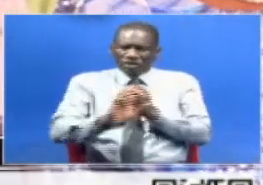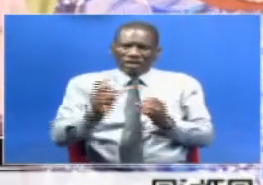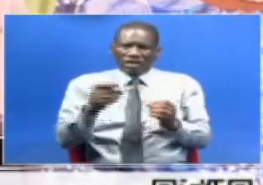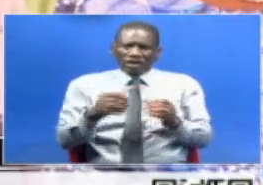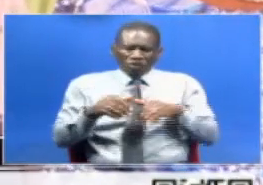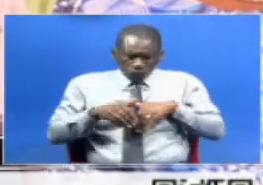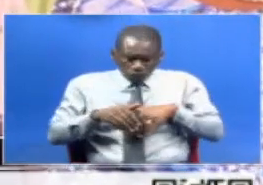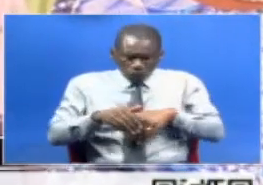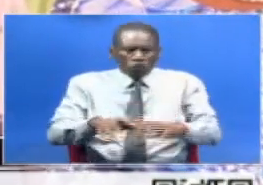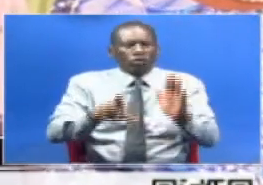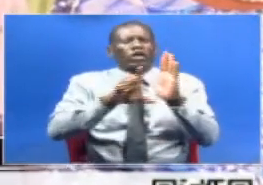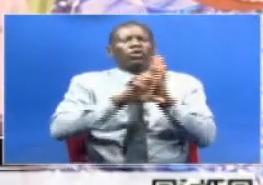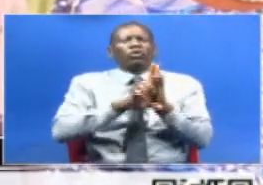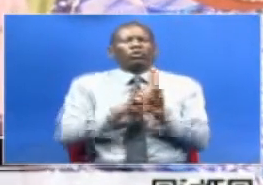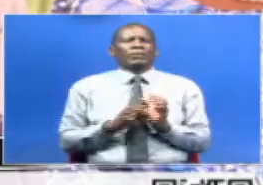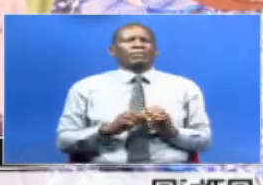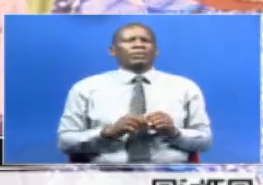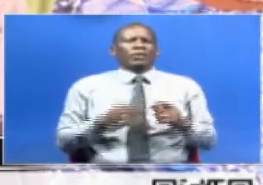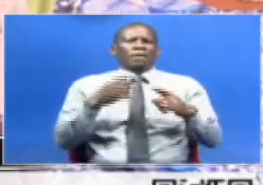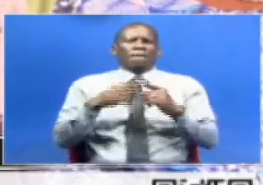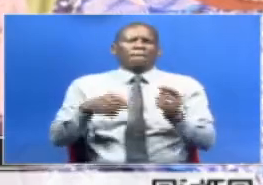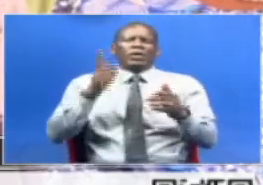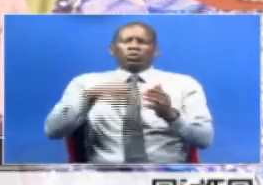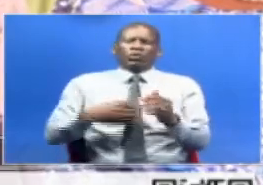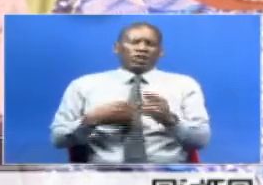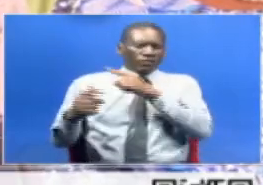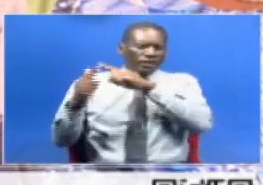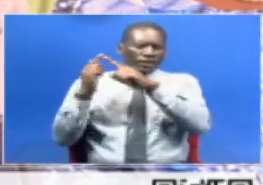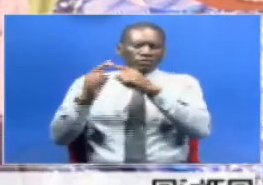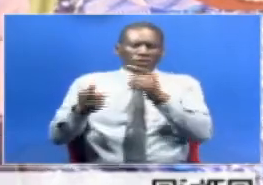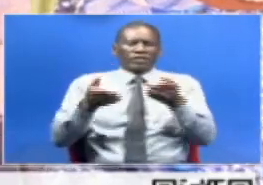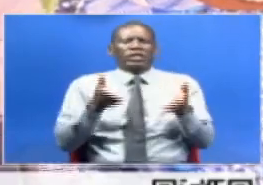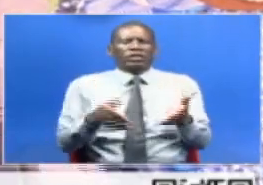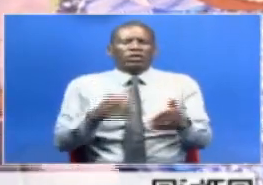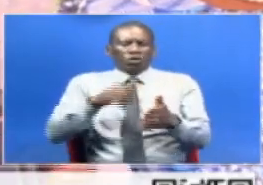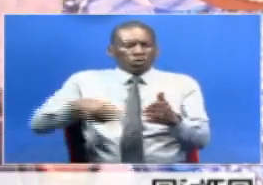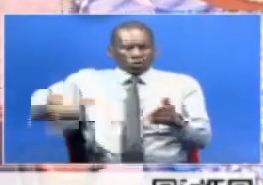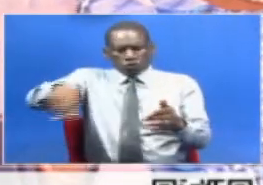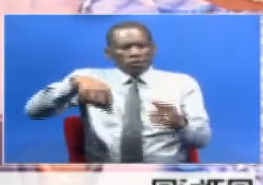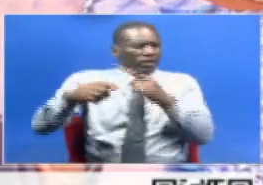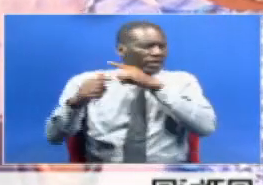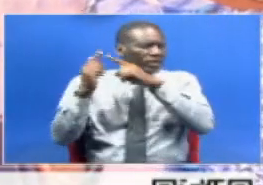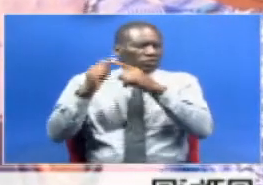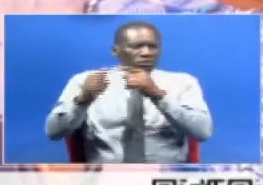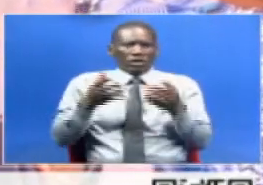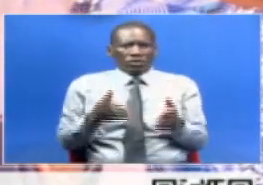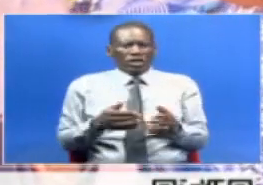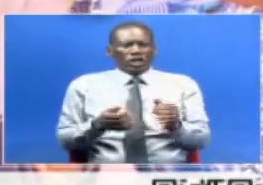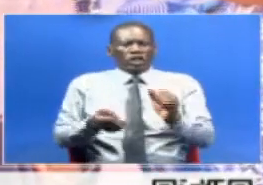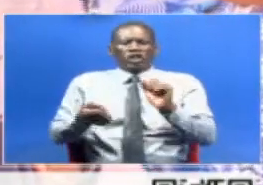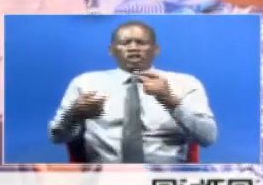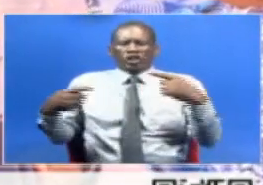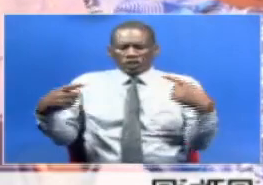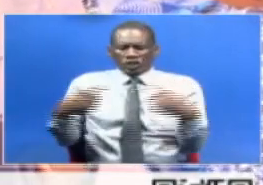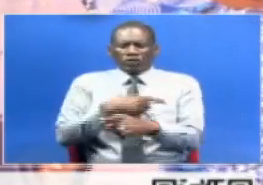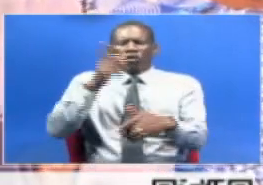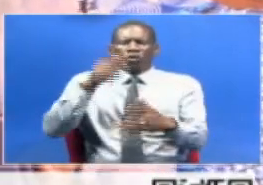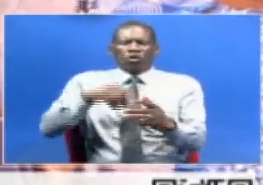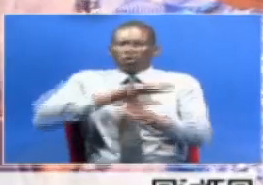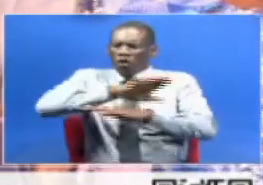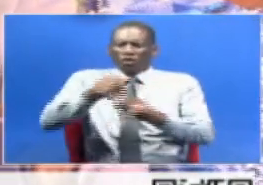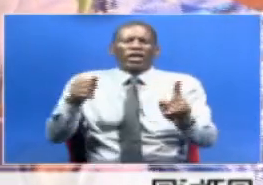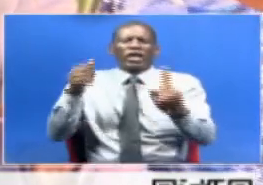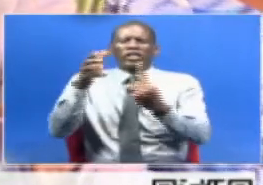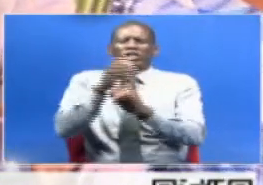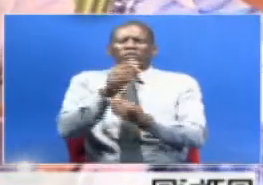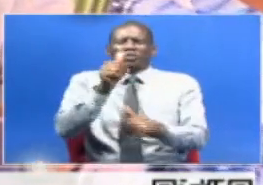law, but what you are witnessing is complete reversal of all the gains that you